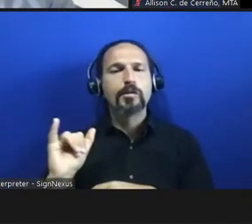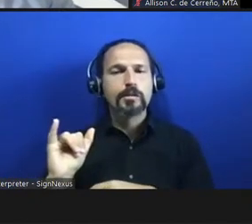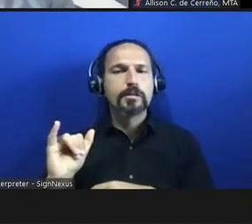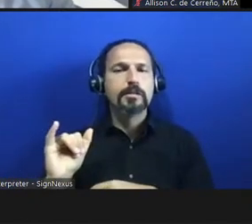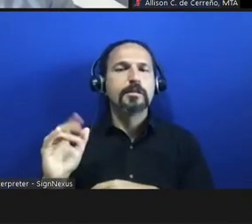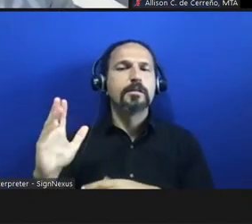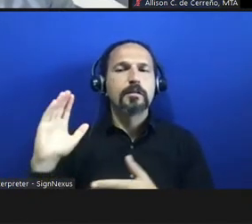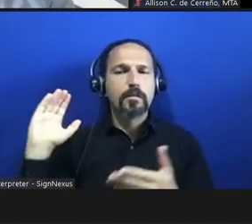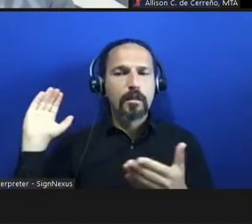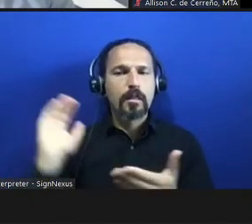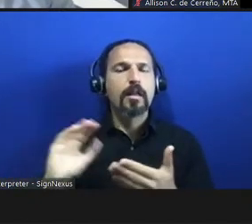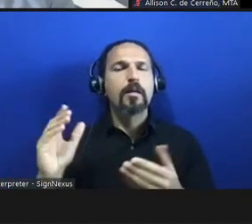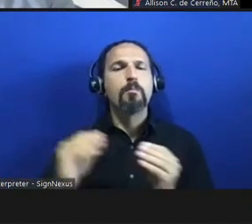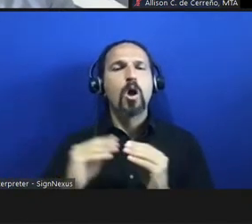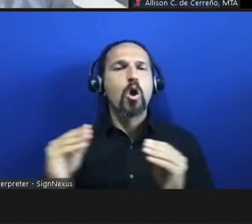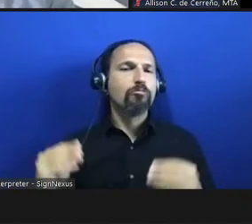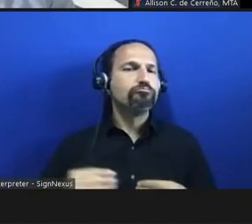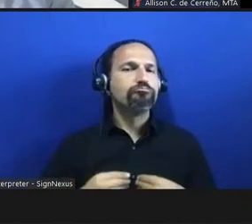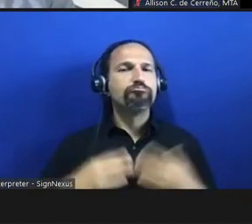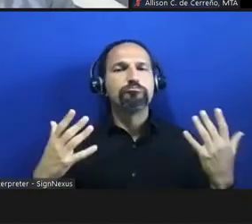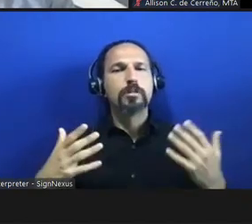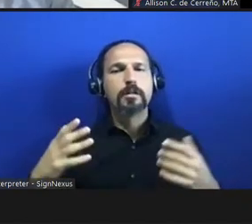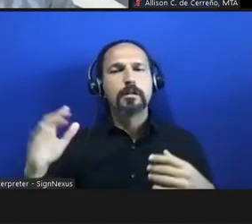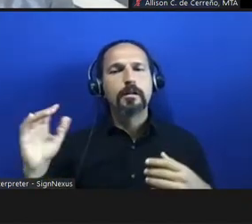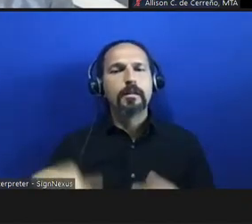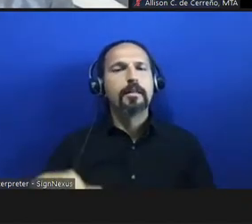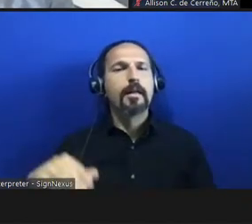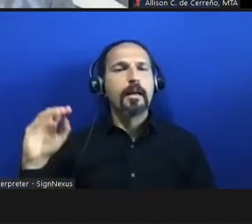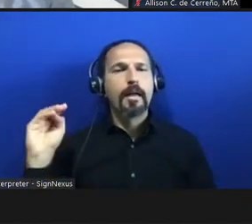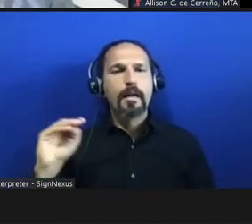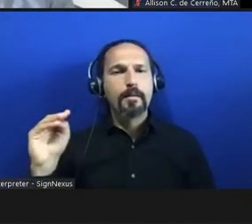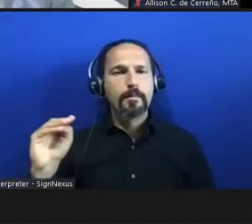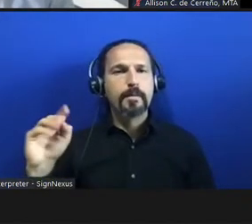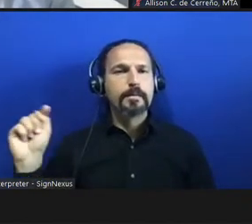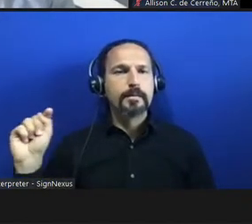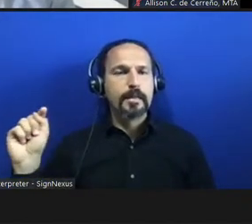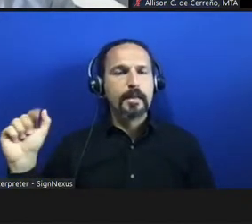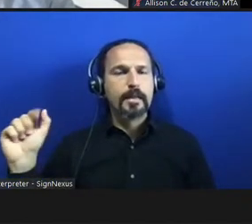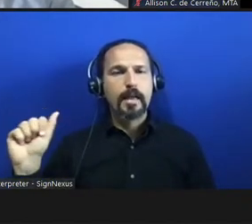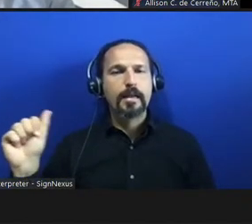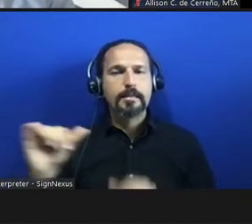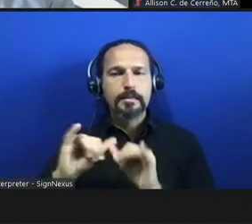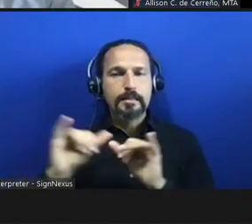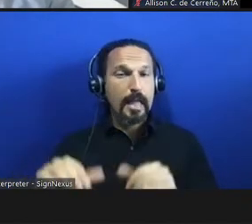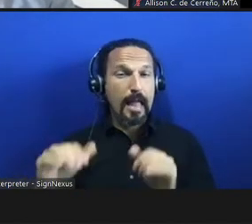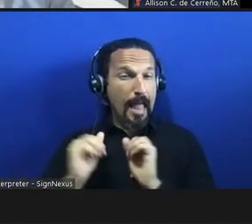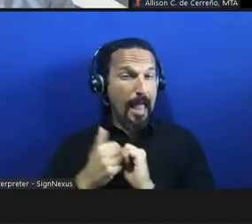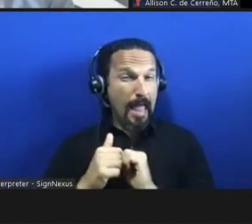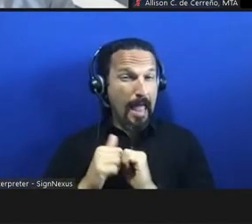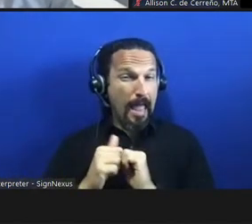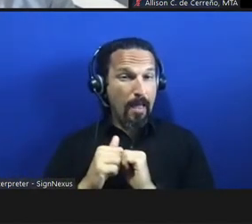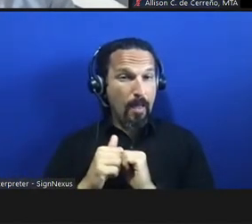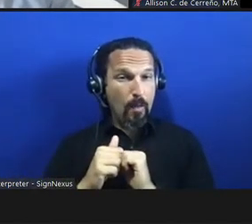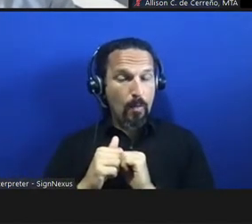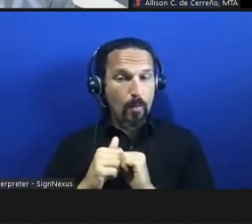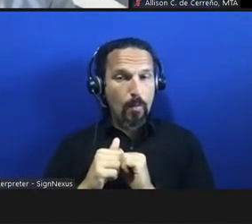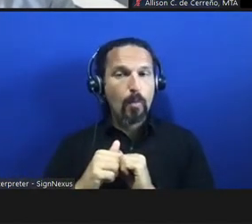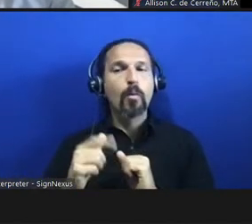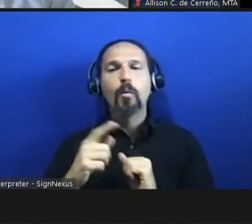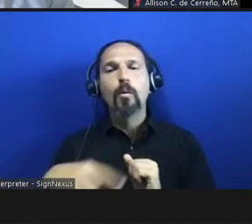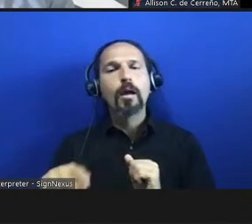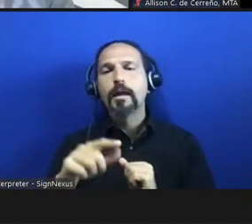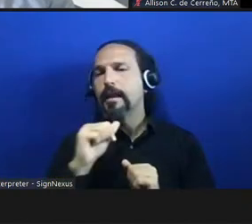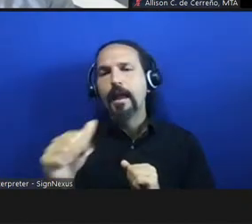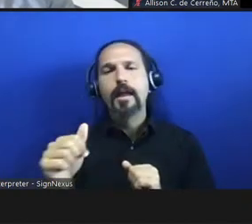a rejuvenated mass transit system how do we get there we